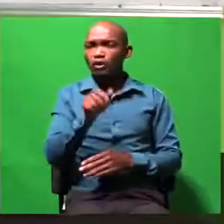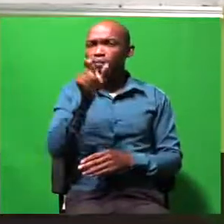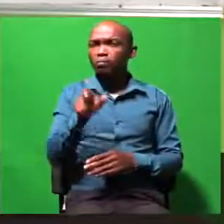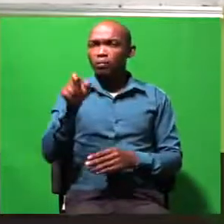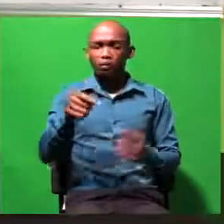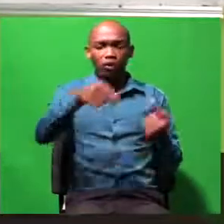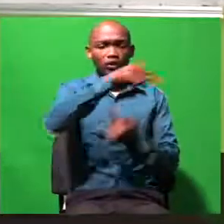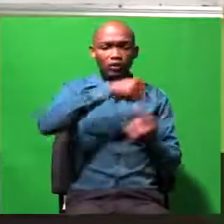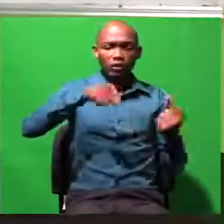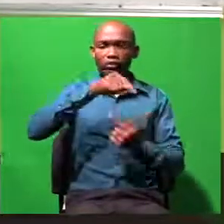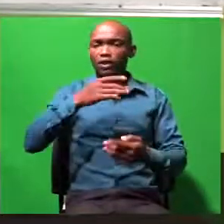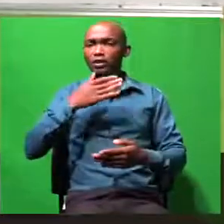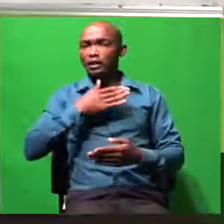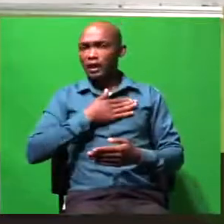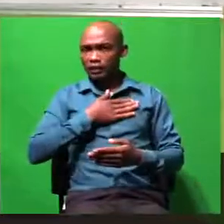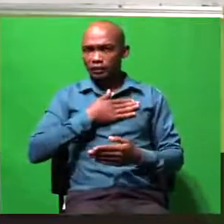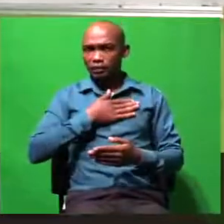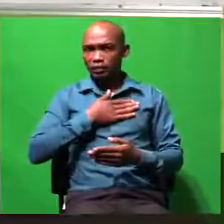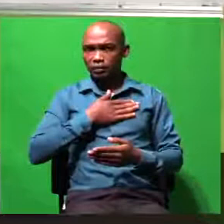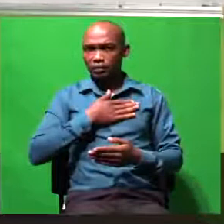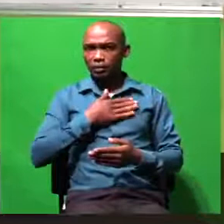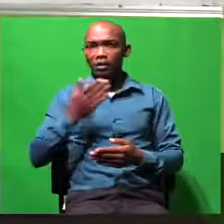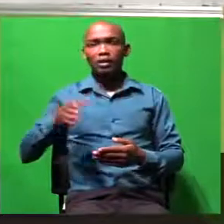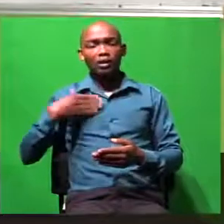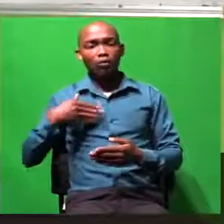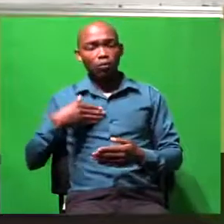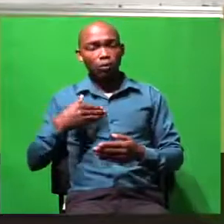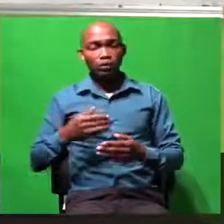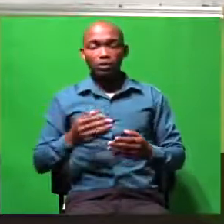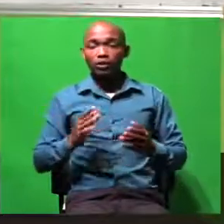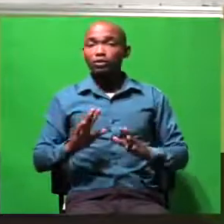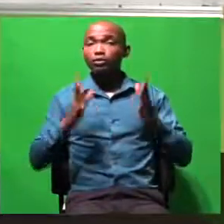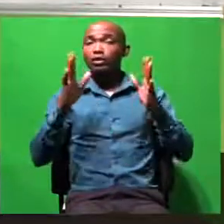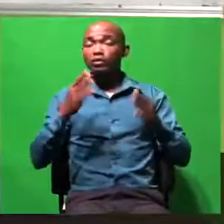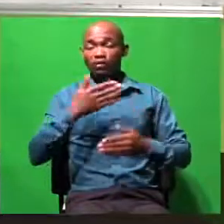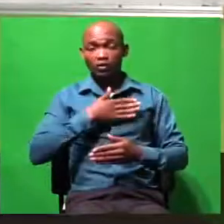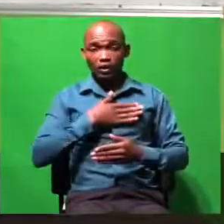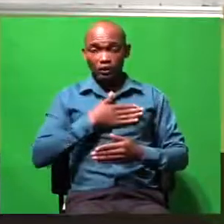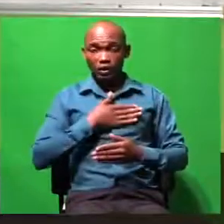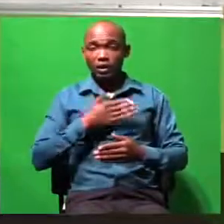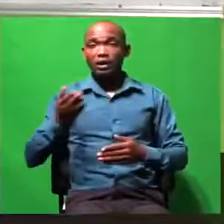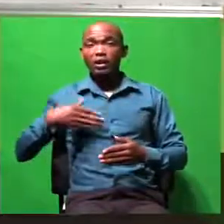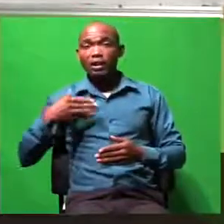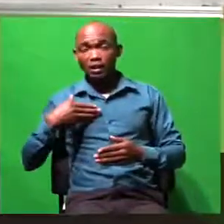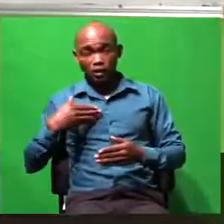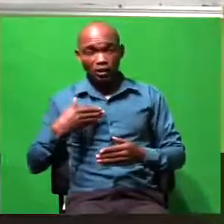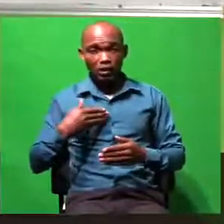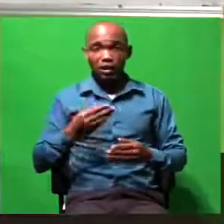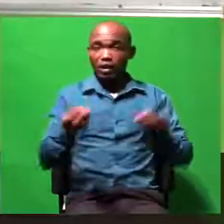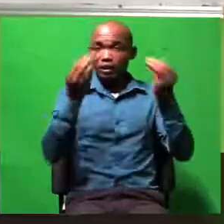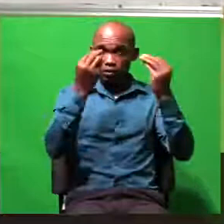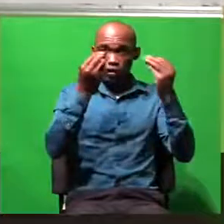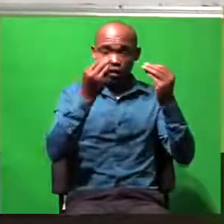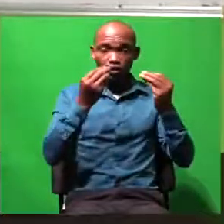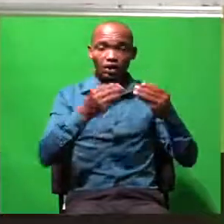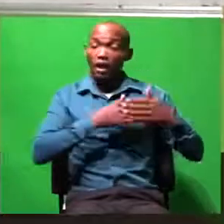people surround us. They are surround us. They want to live with us. They need caring. They need